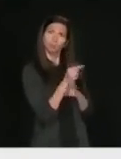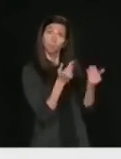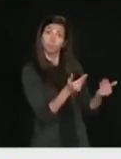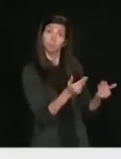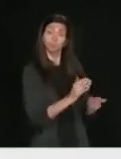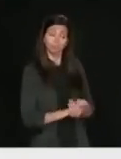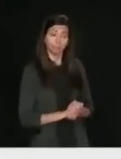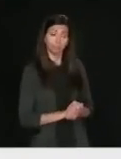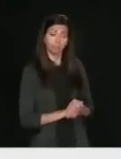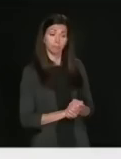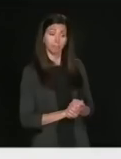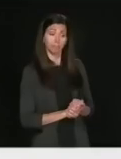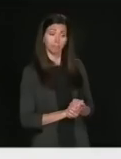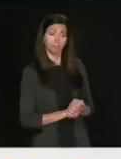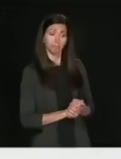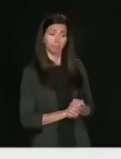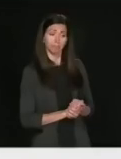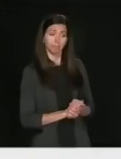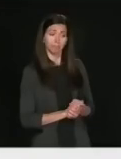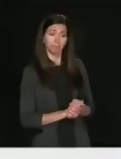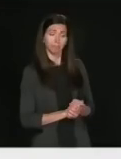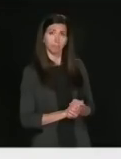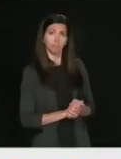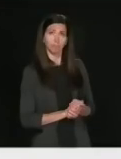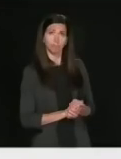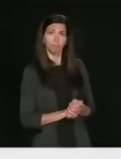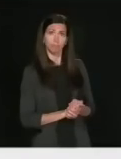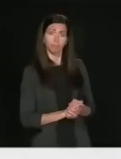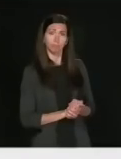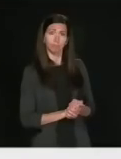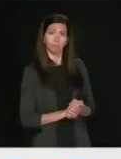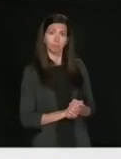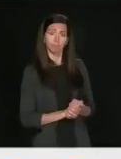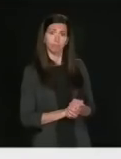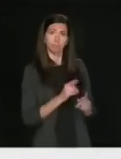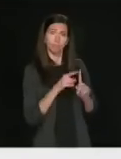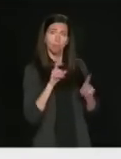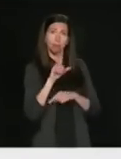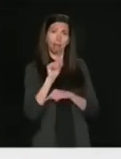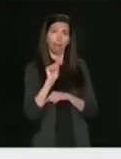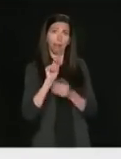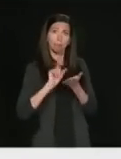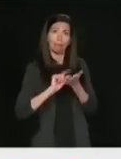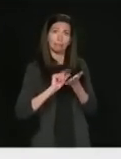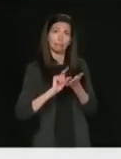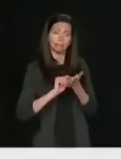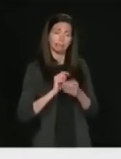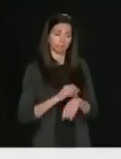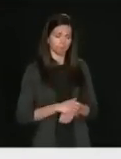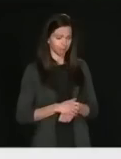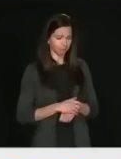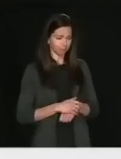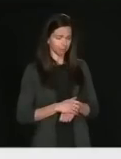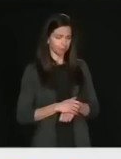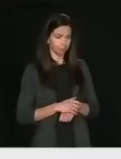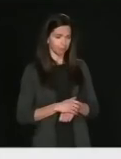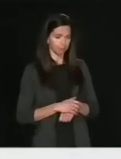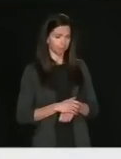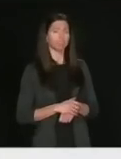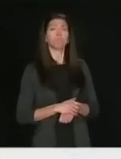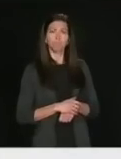you. Merci. Prochaine question, Mélanie Marquis, question La Presse. From Mélanie Marquis, from La Presse. Thank